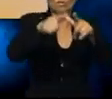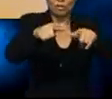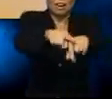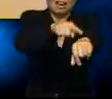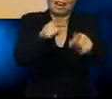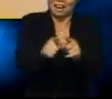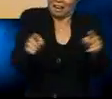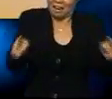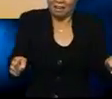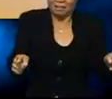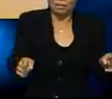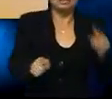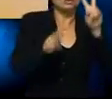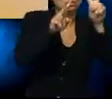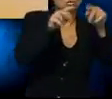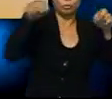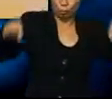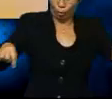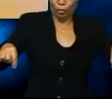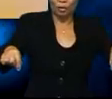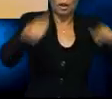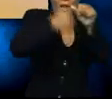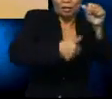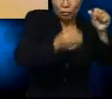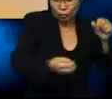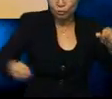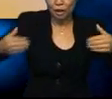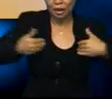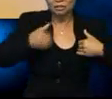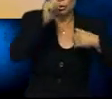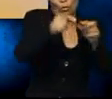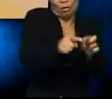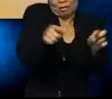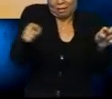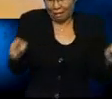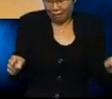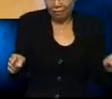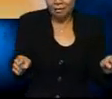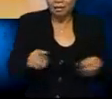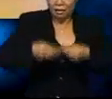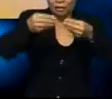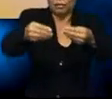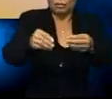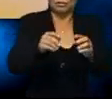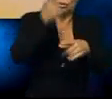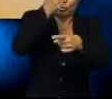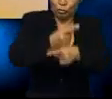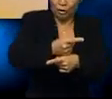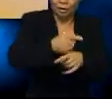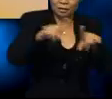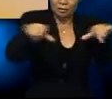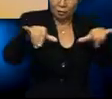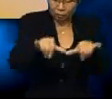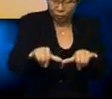Length is the measurement between 2 points, and every object has its own length. Given the